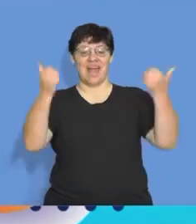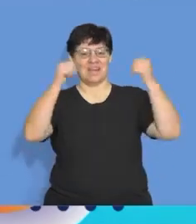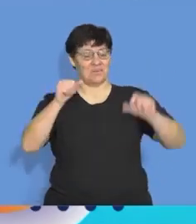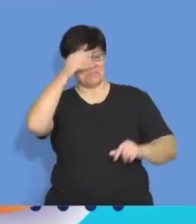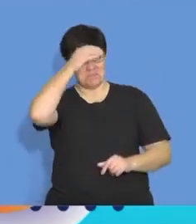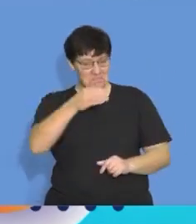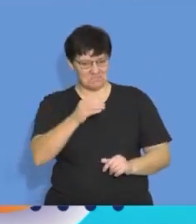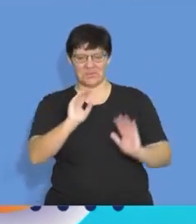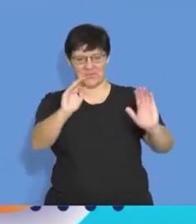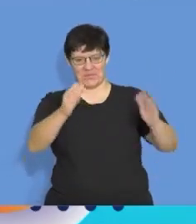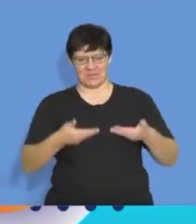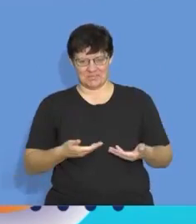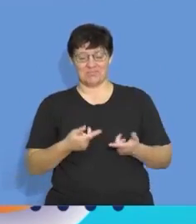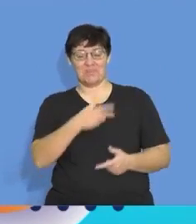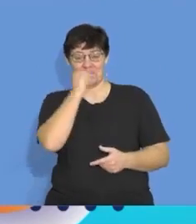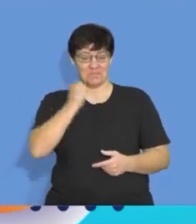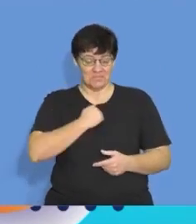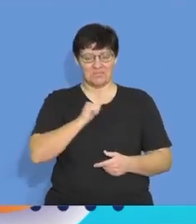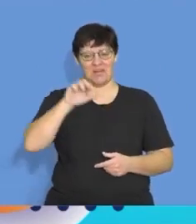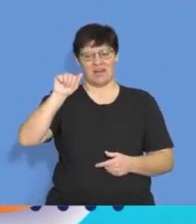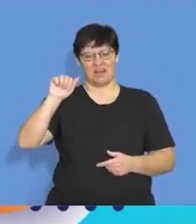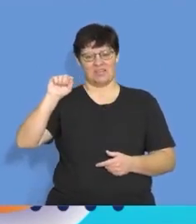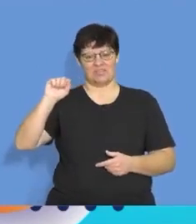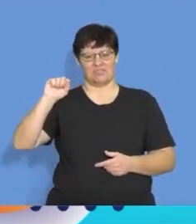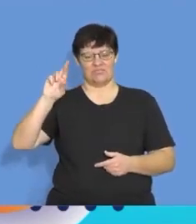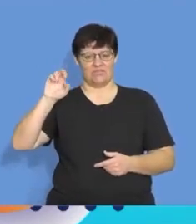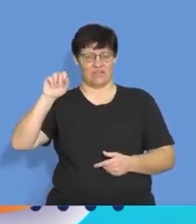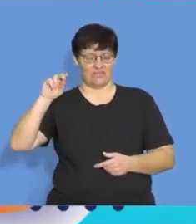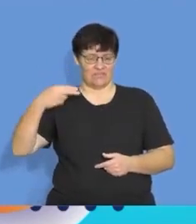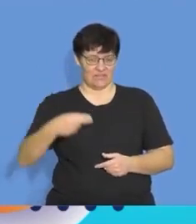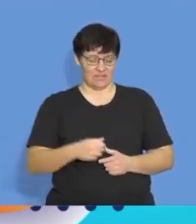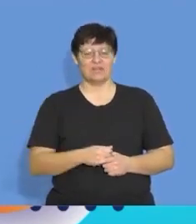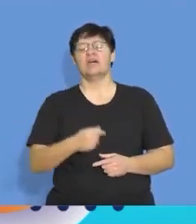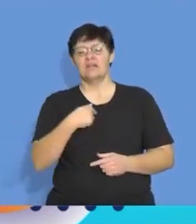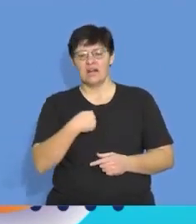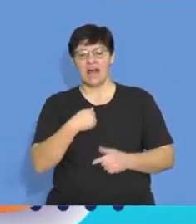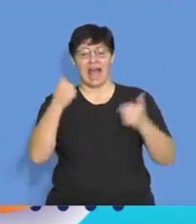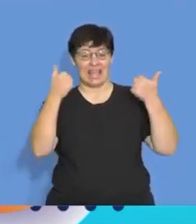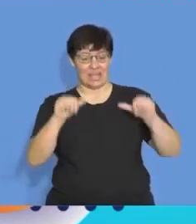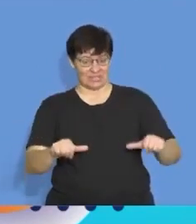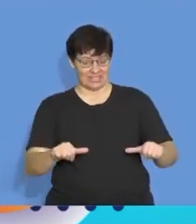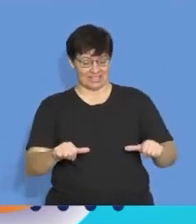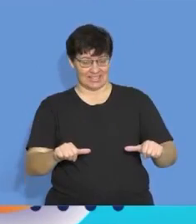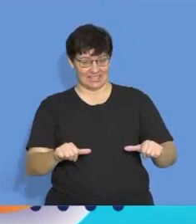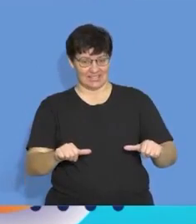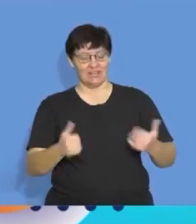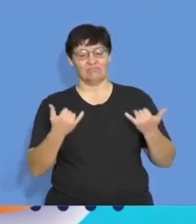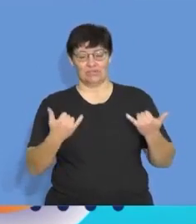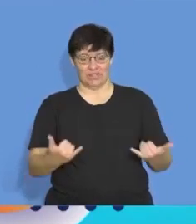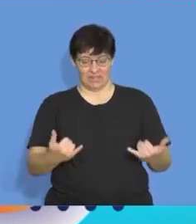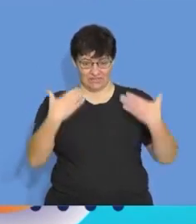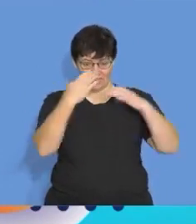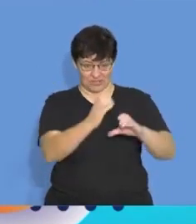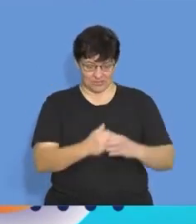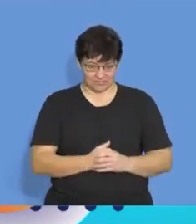Welcome, accounting boffins. You are with Ashraf Patel. Accounting is the name of the game. Today's lesson, our